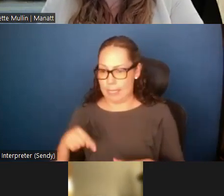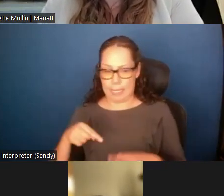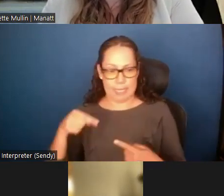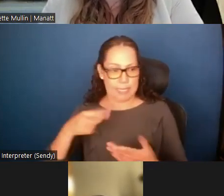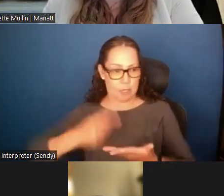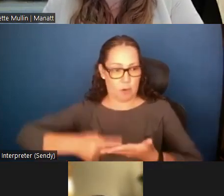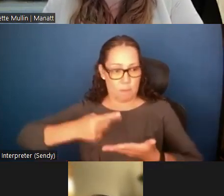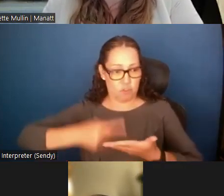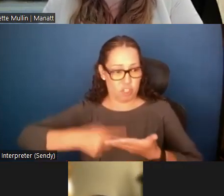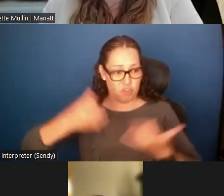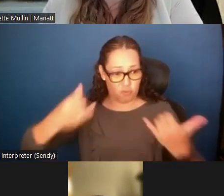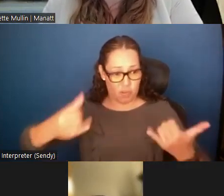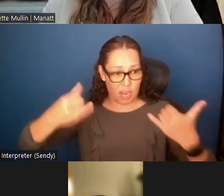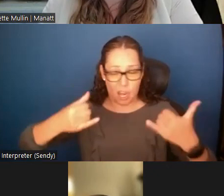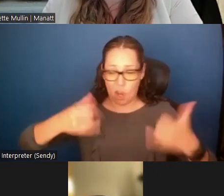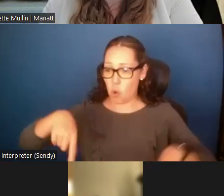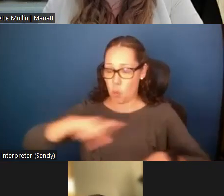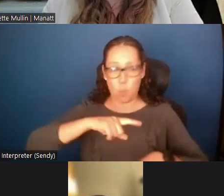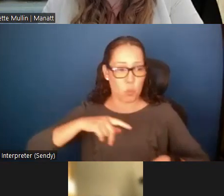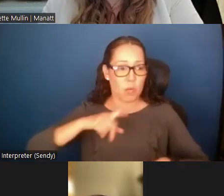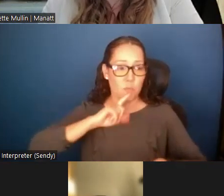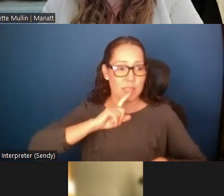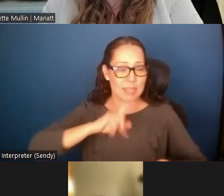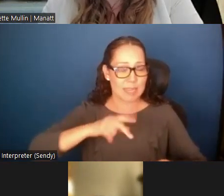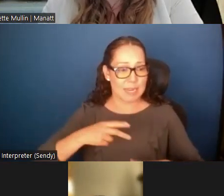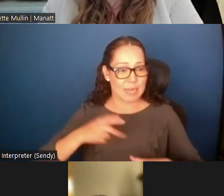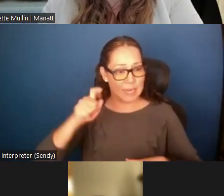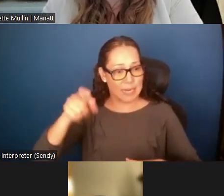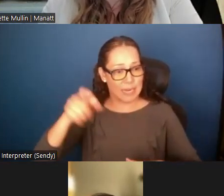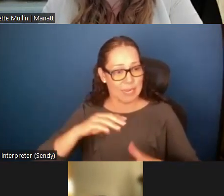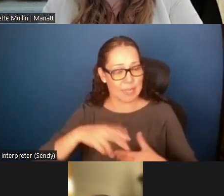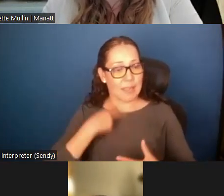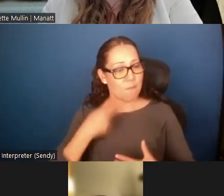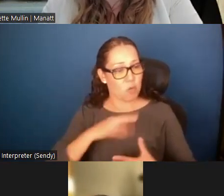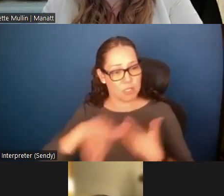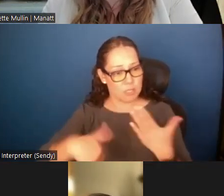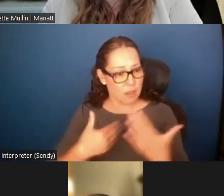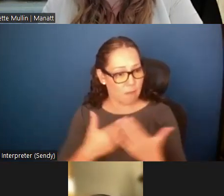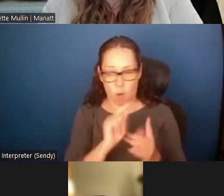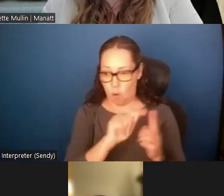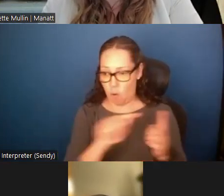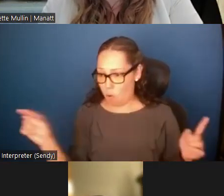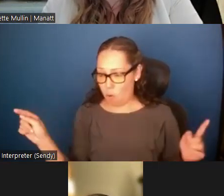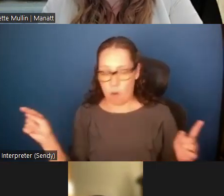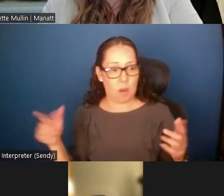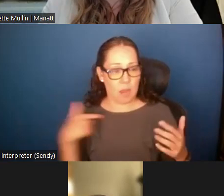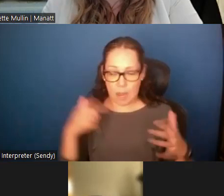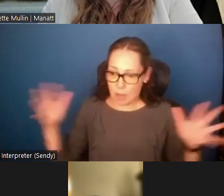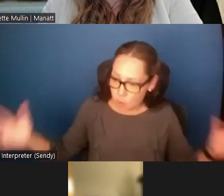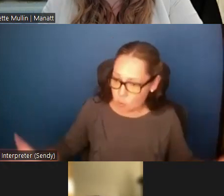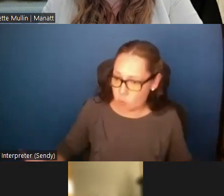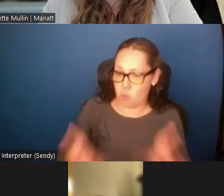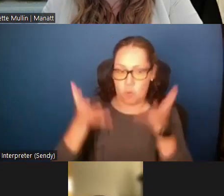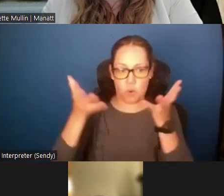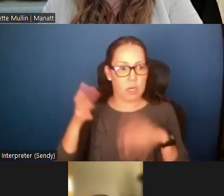now, this is when we really need the voices of everyone. So to whatever extent I encourage public health